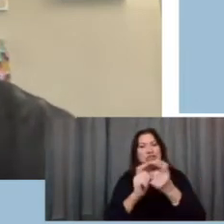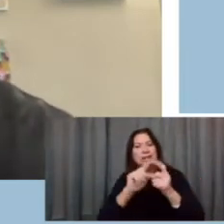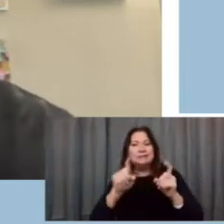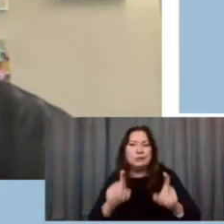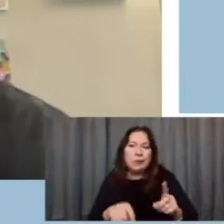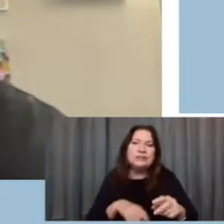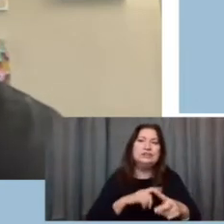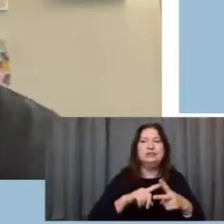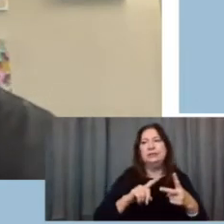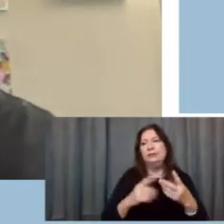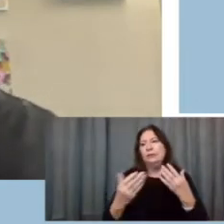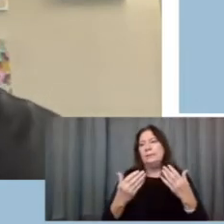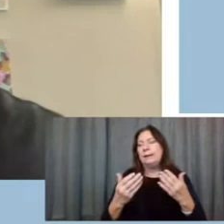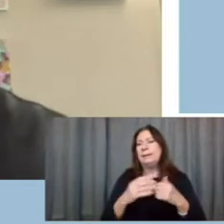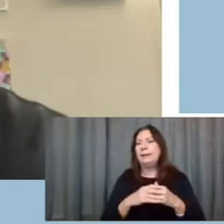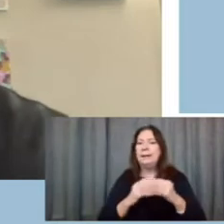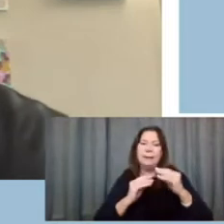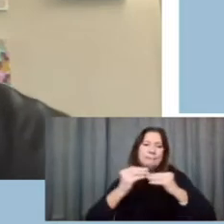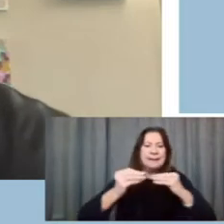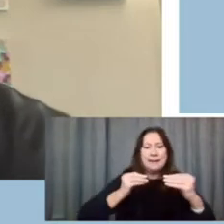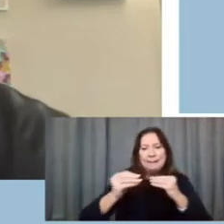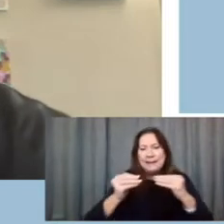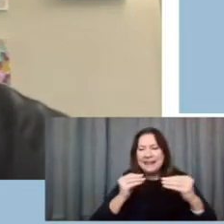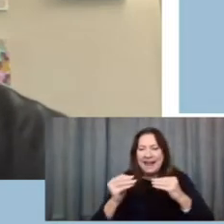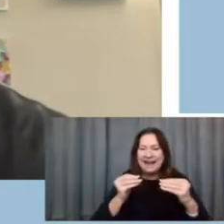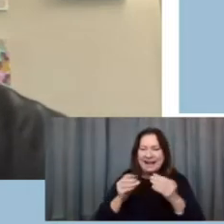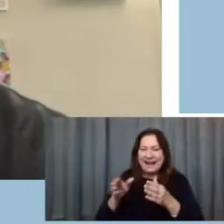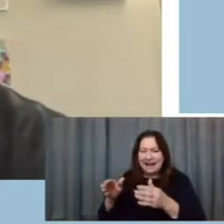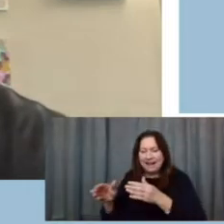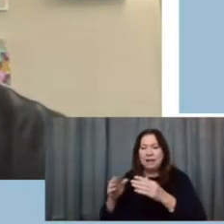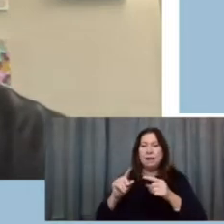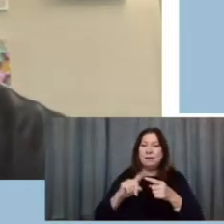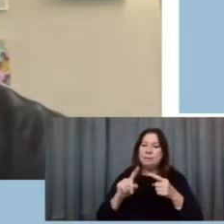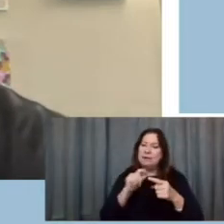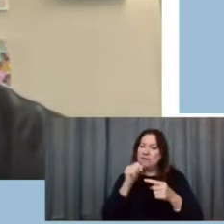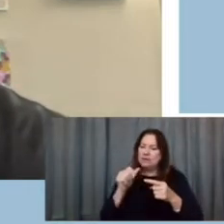or manipulating instruments. But if they don't,